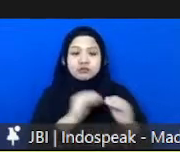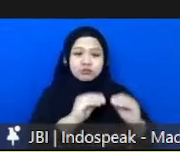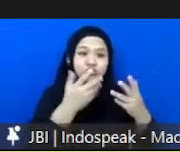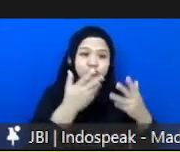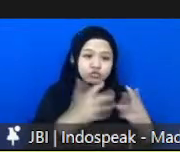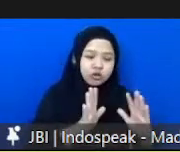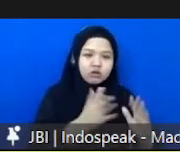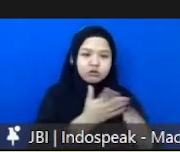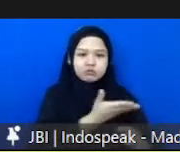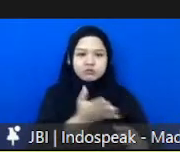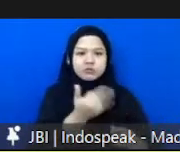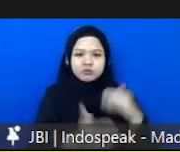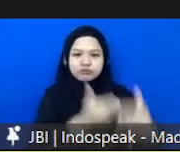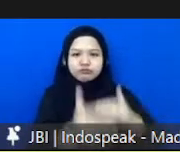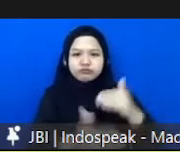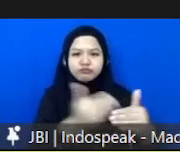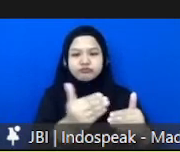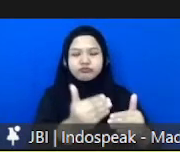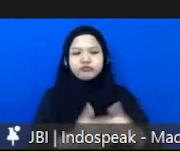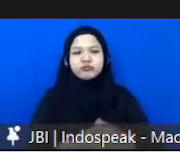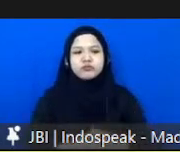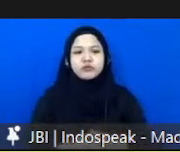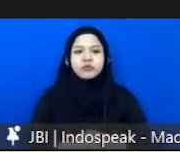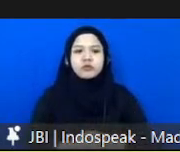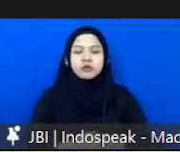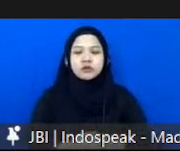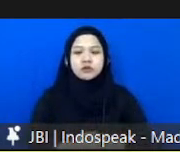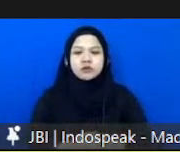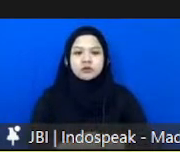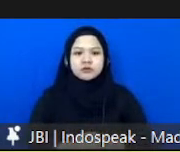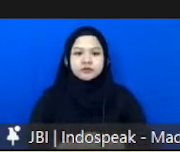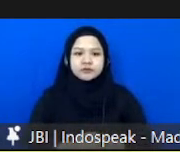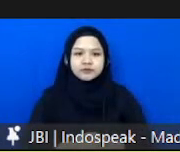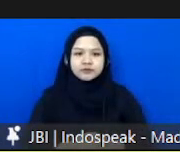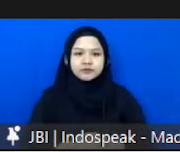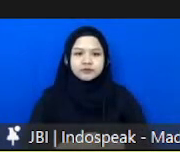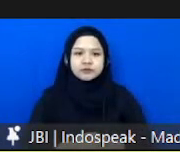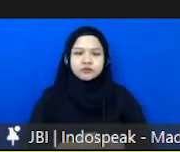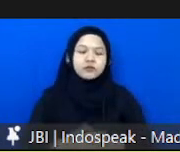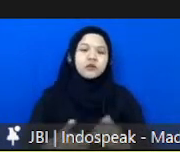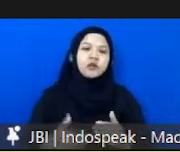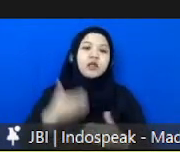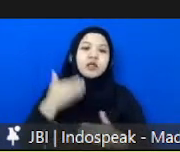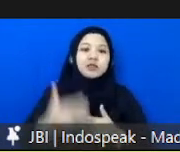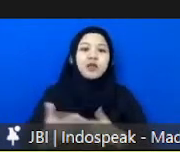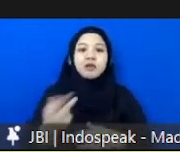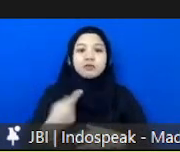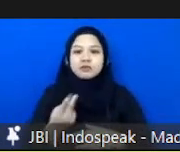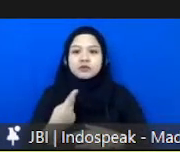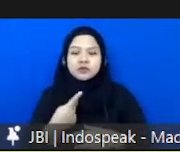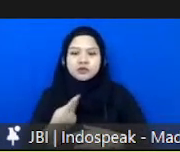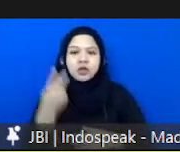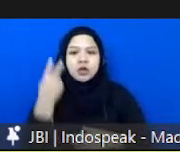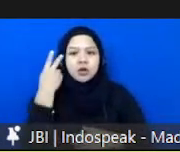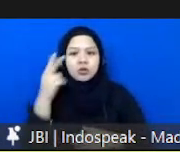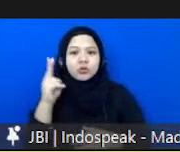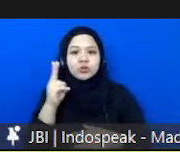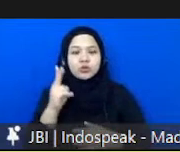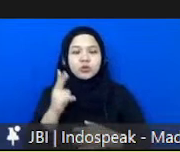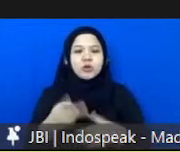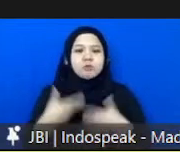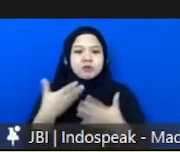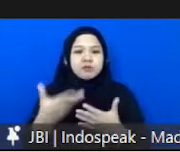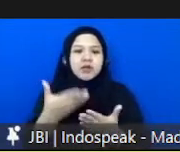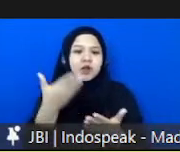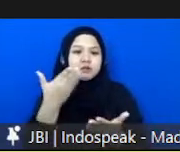Certainly our ultimate step is to provide evidence of efficacy. To what extent that